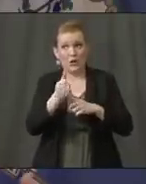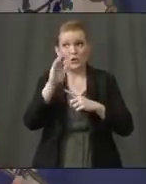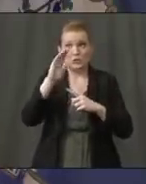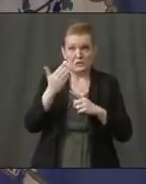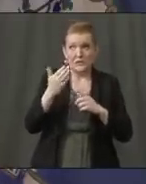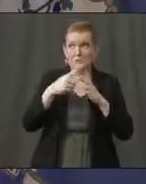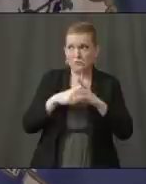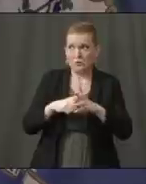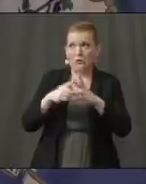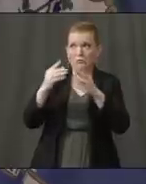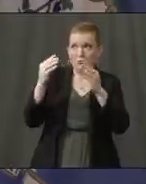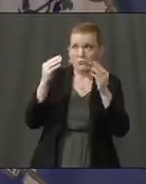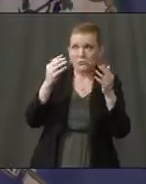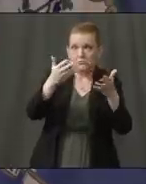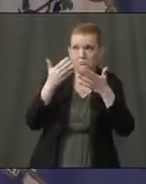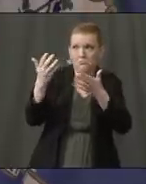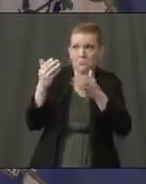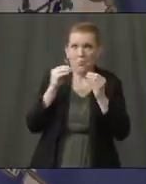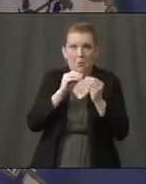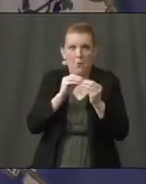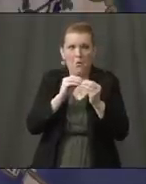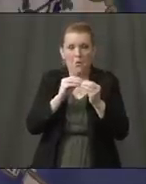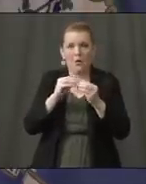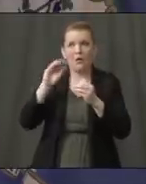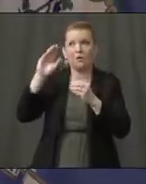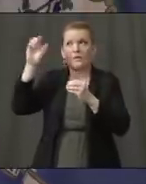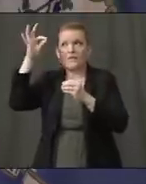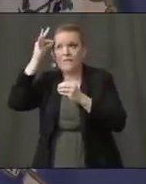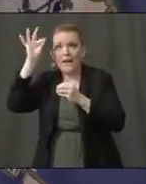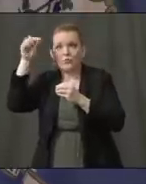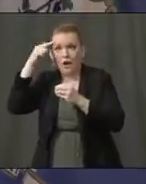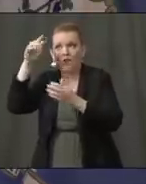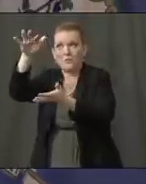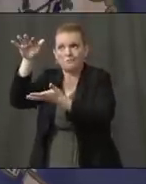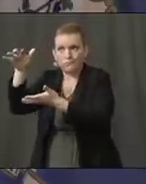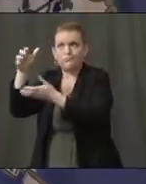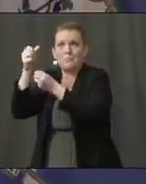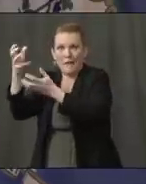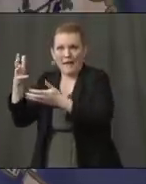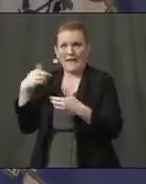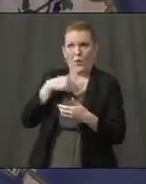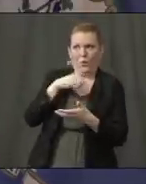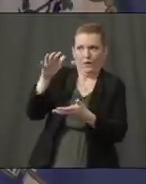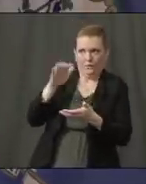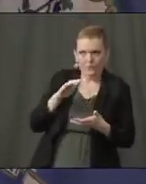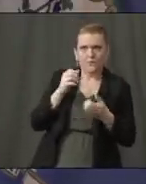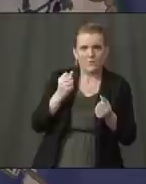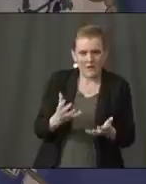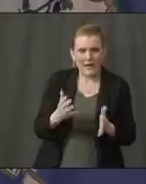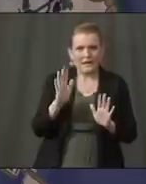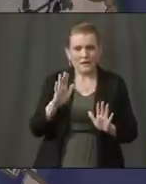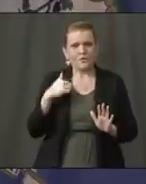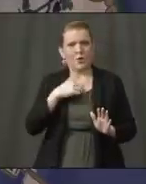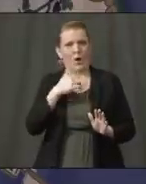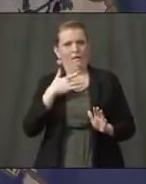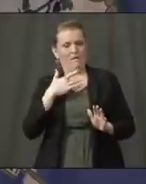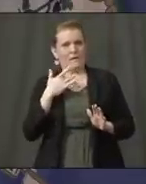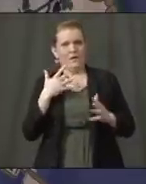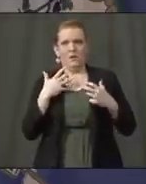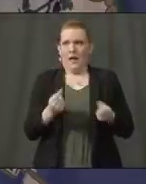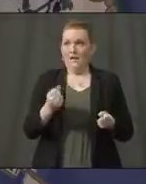lot of ventilators. We're receiving some ventilators. And I have right now a high degree of confidence that if we keep to our social